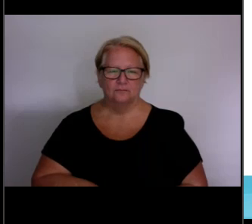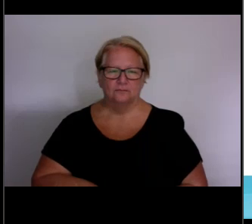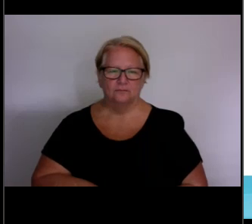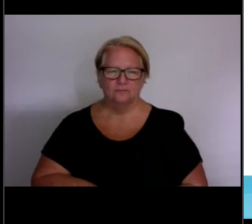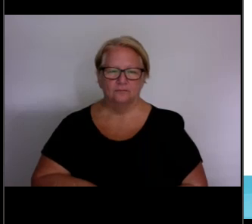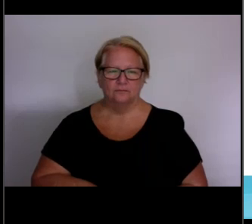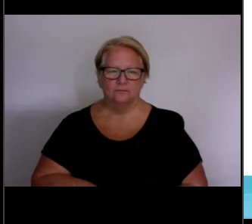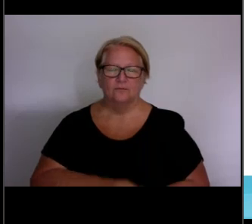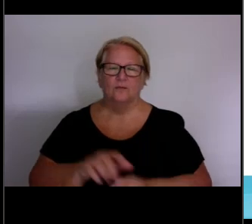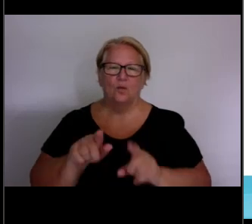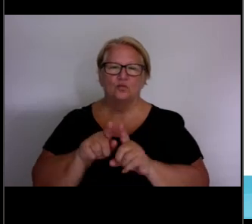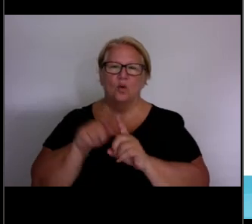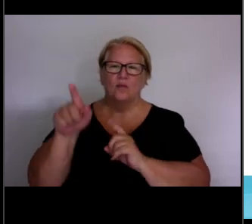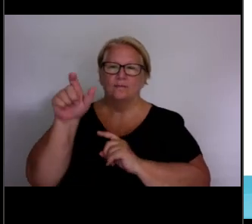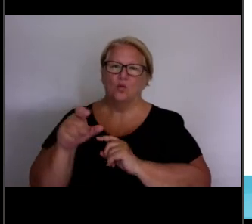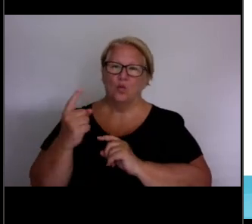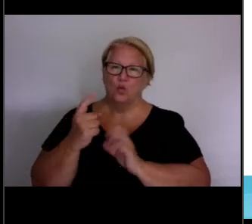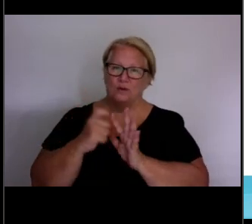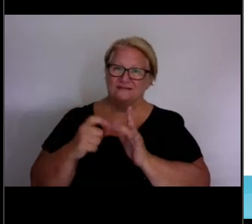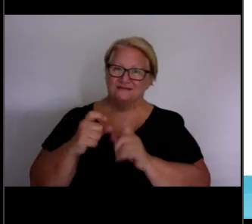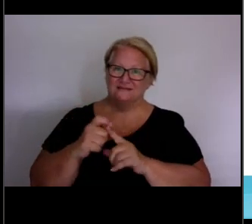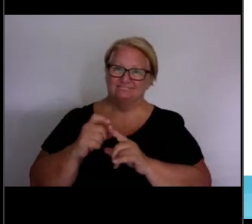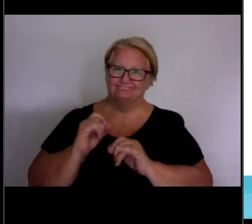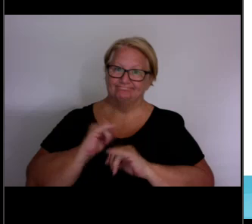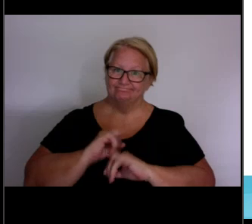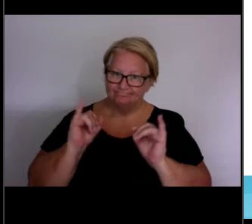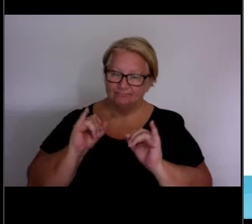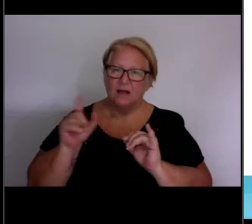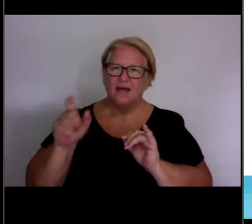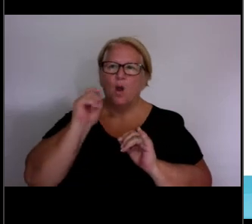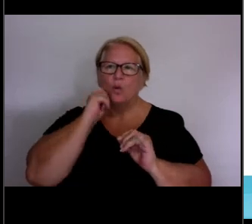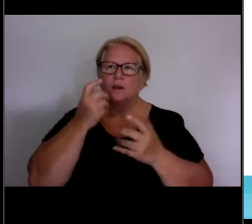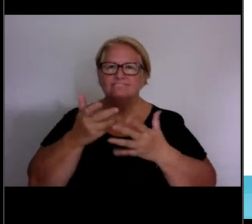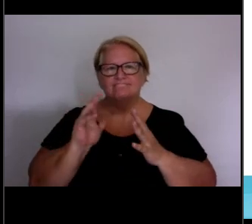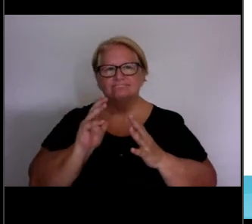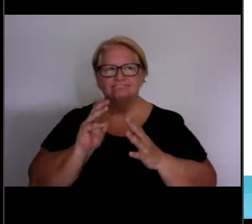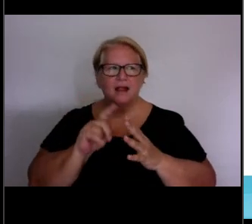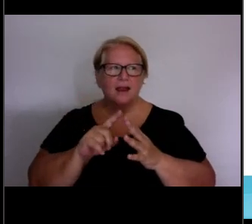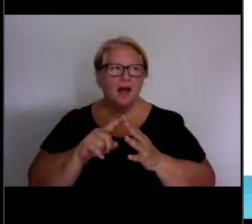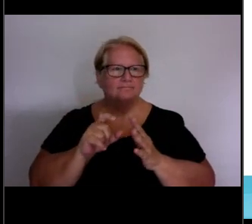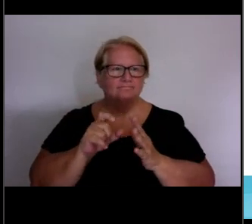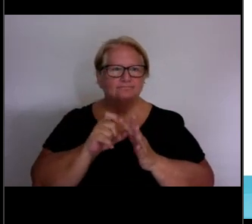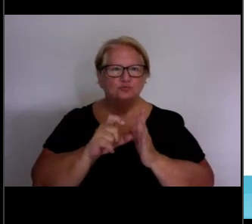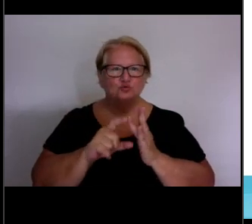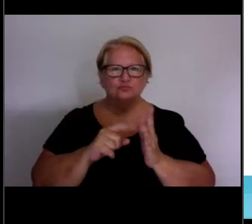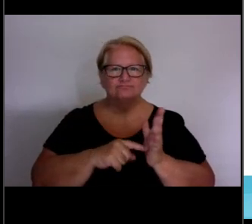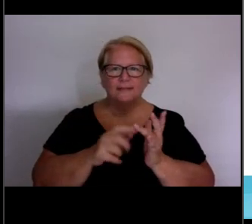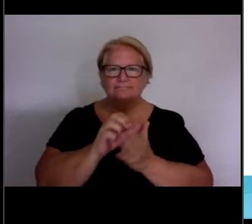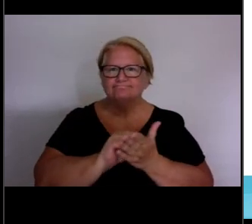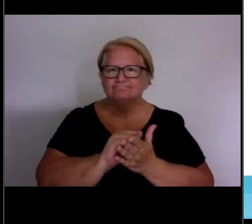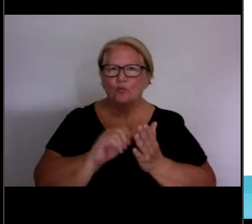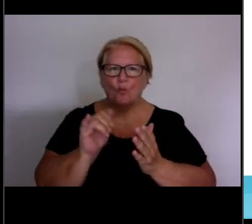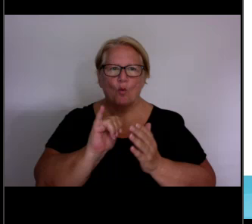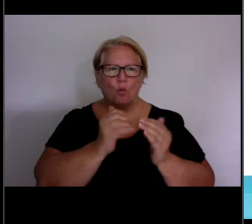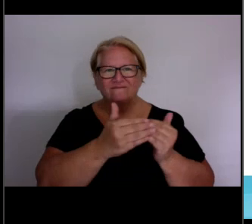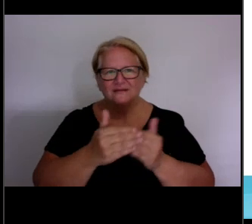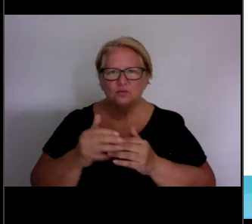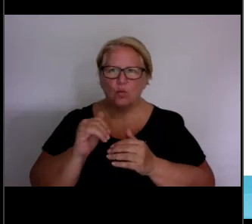to repair some of the harm that they've caused, and that the parties referred are